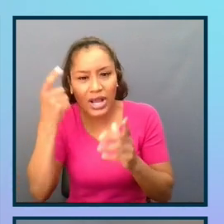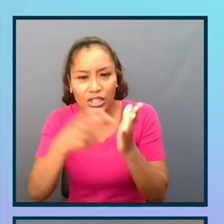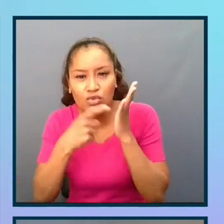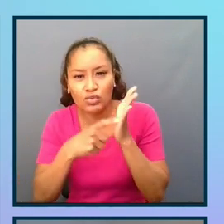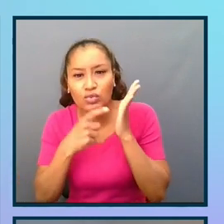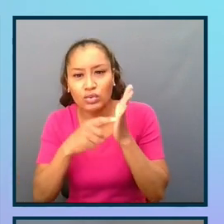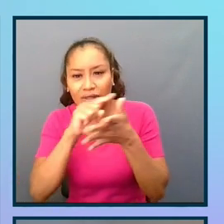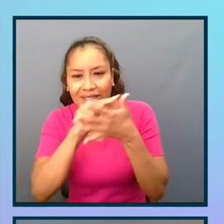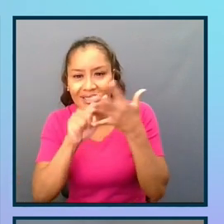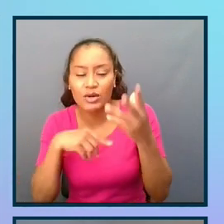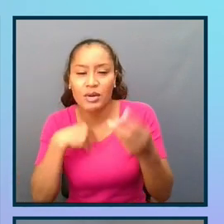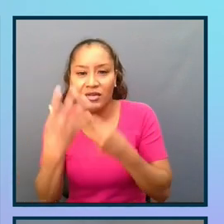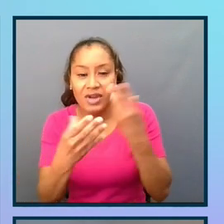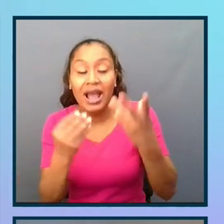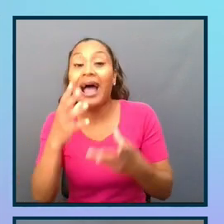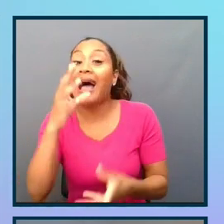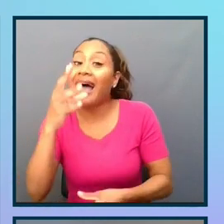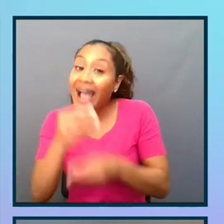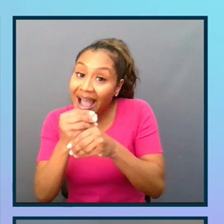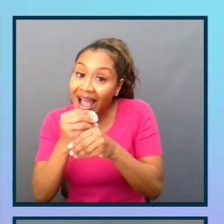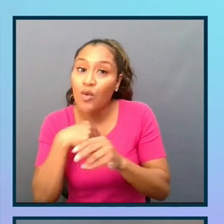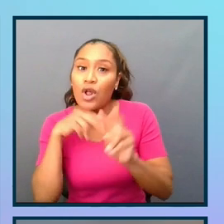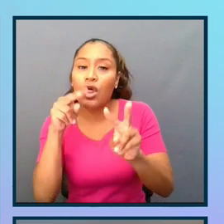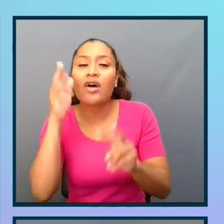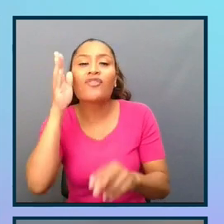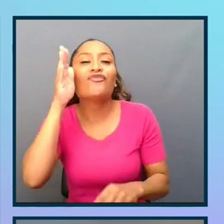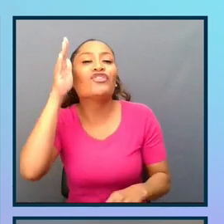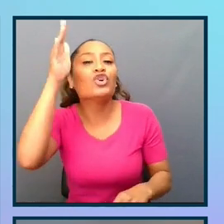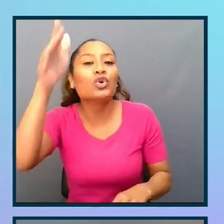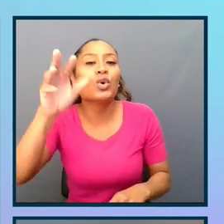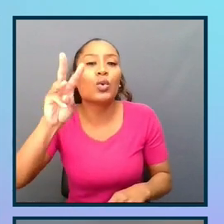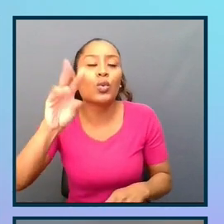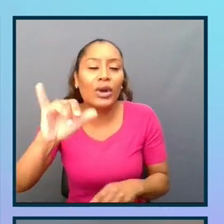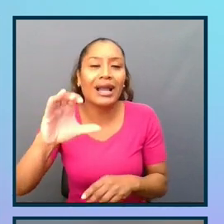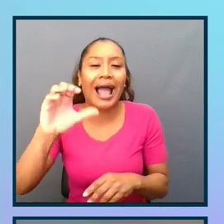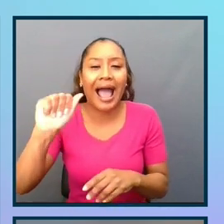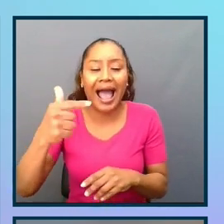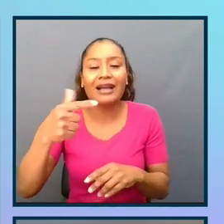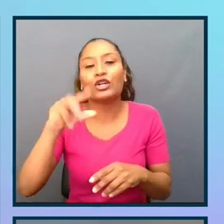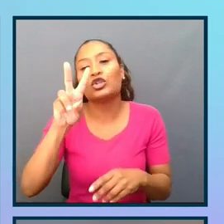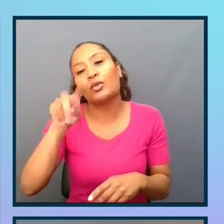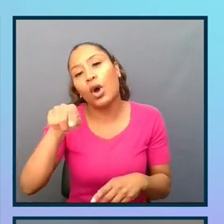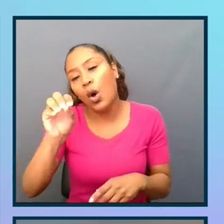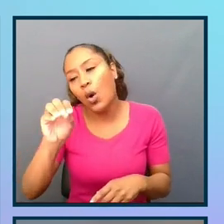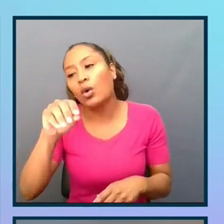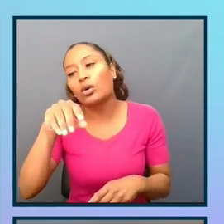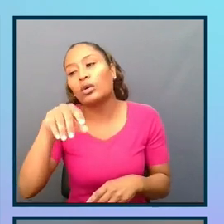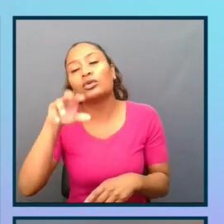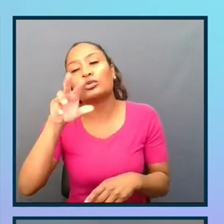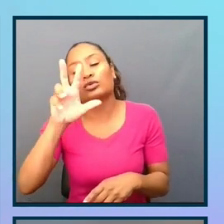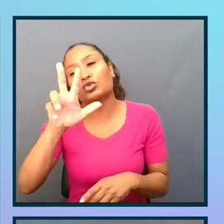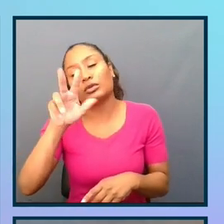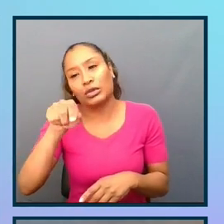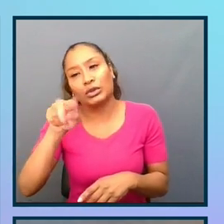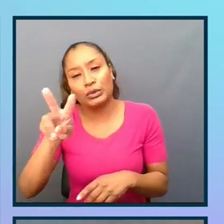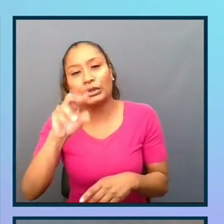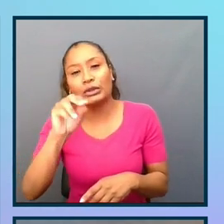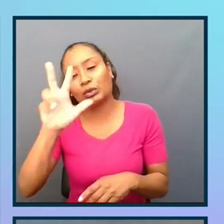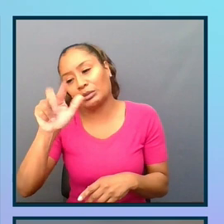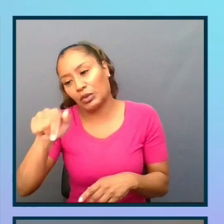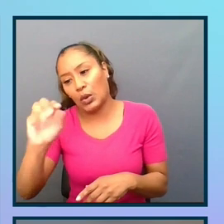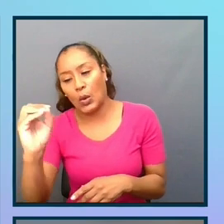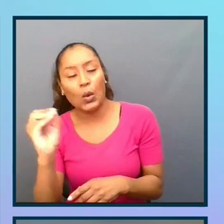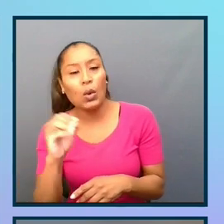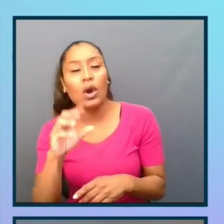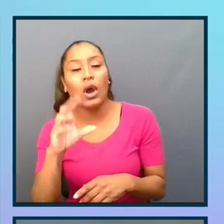we're providing. In addition, we look at future versions of WCAG, like 2.2 and 3.0. We're also looking at